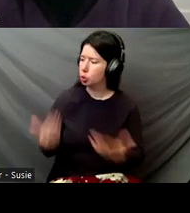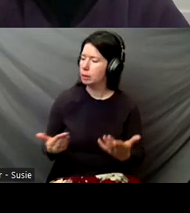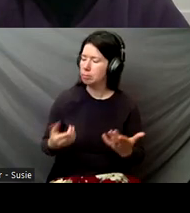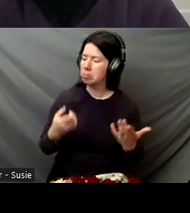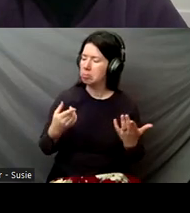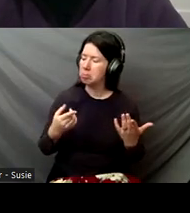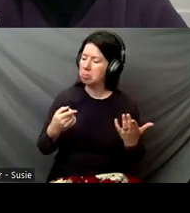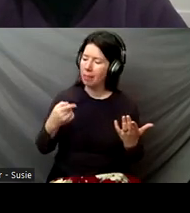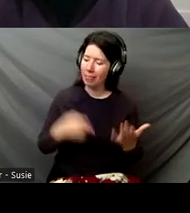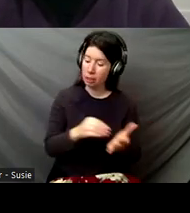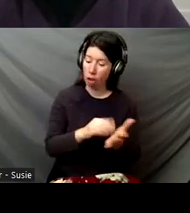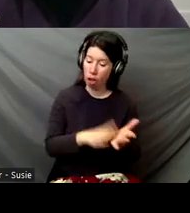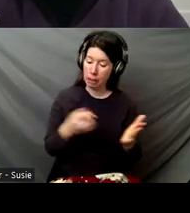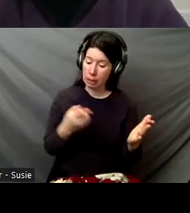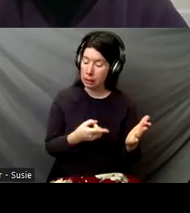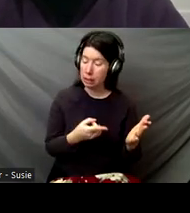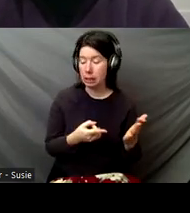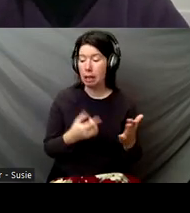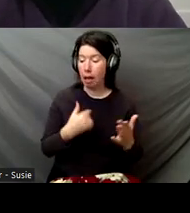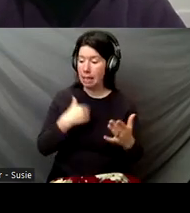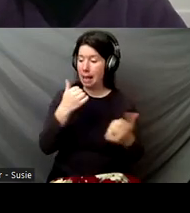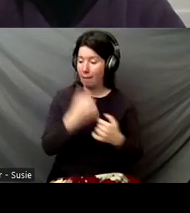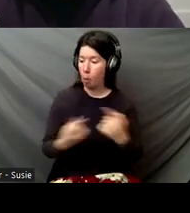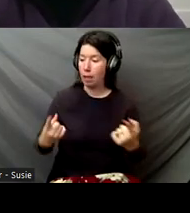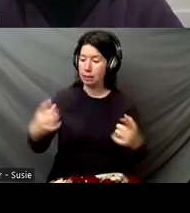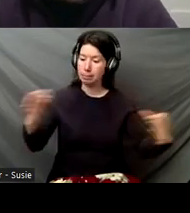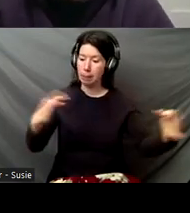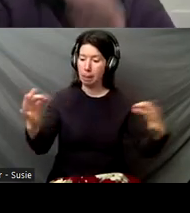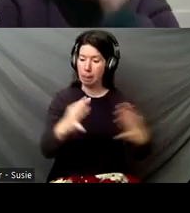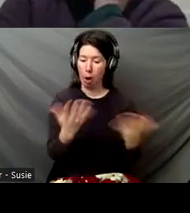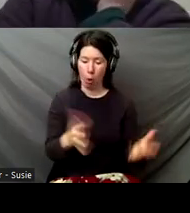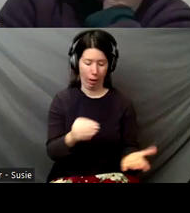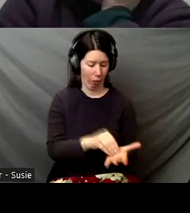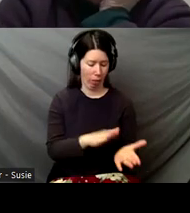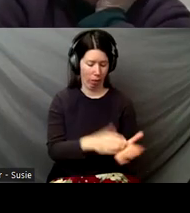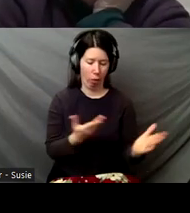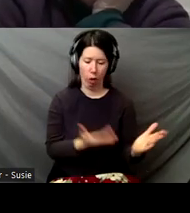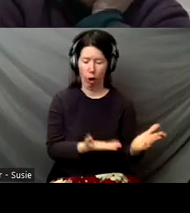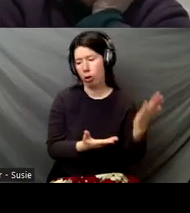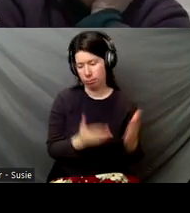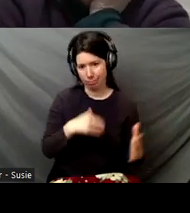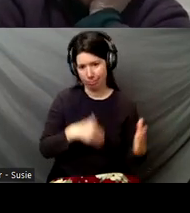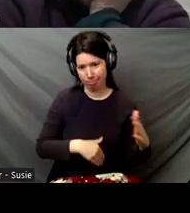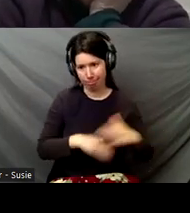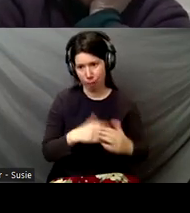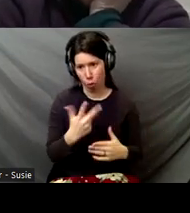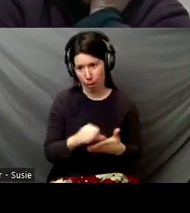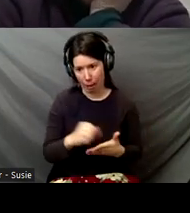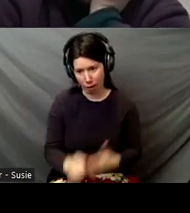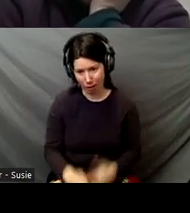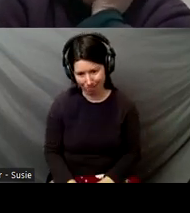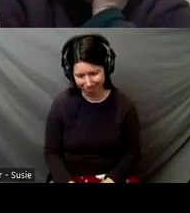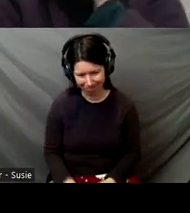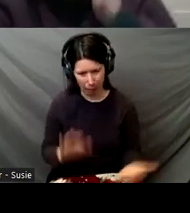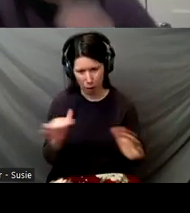at has everyone's contributions in it. And we're looking at 3 pages versus a lot of the other